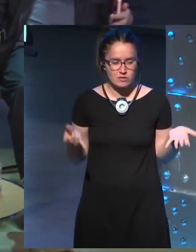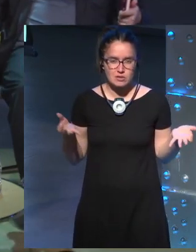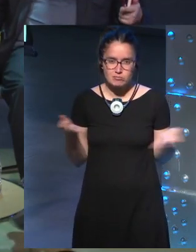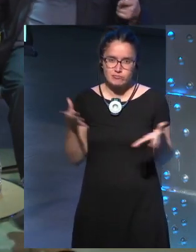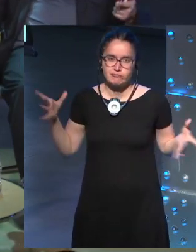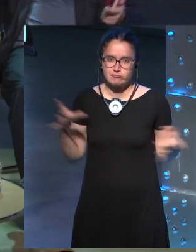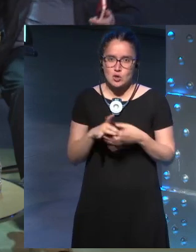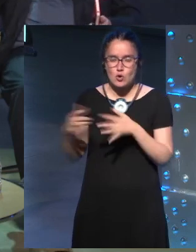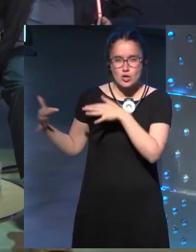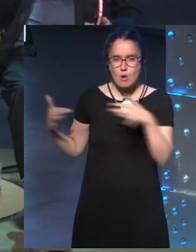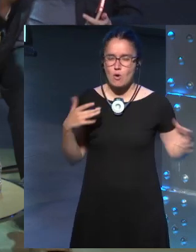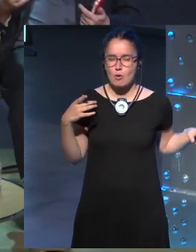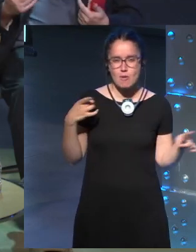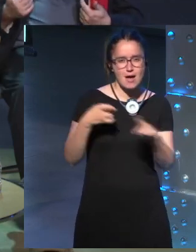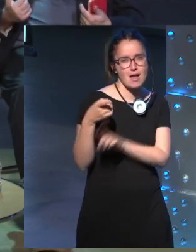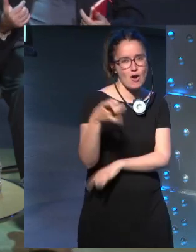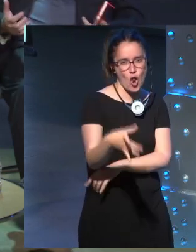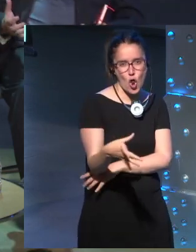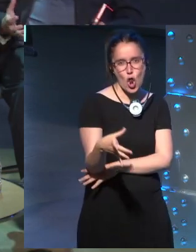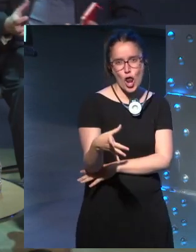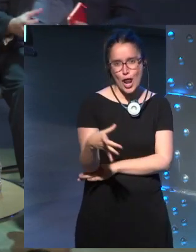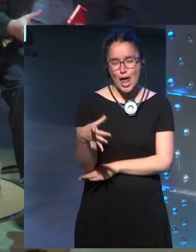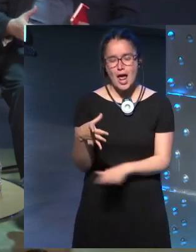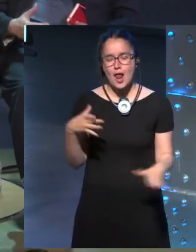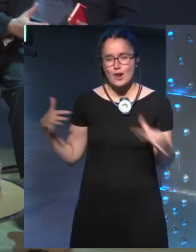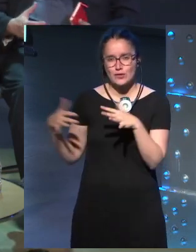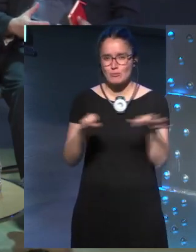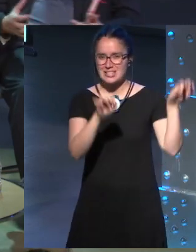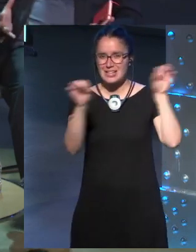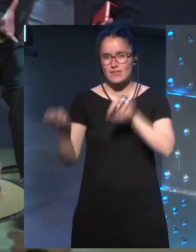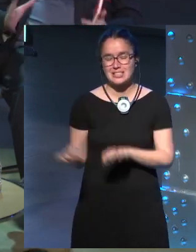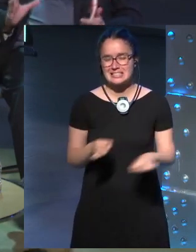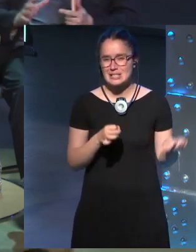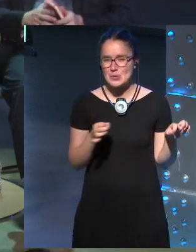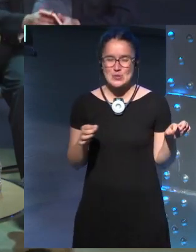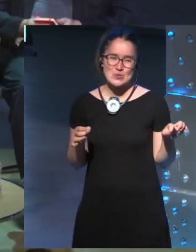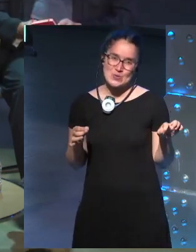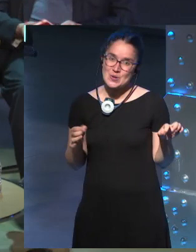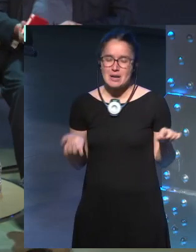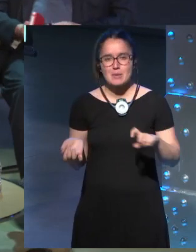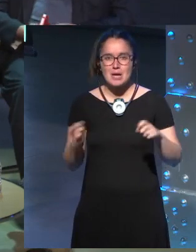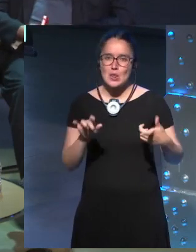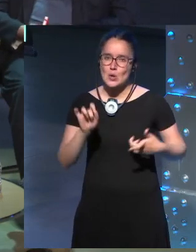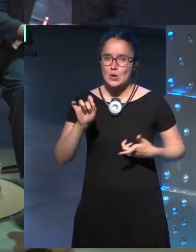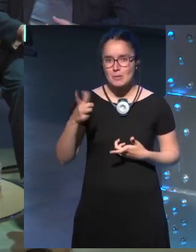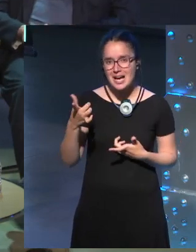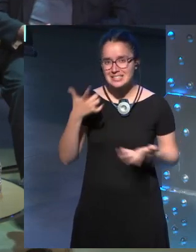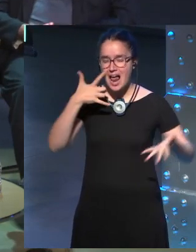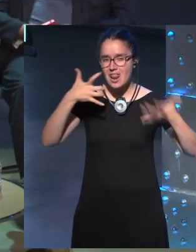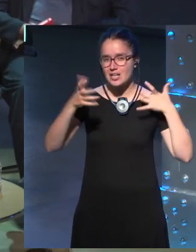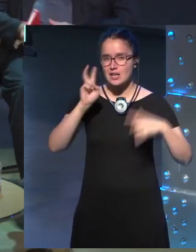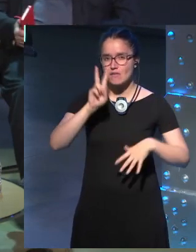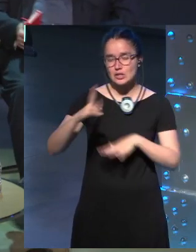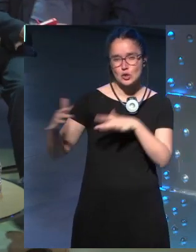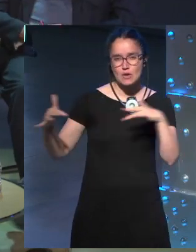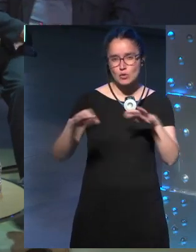the creative things have to do with attacking in football. I think defensive football is reactive.